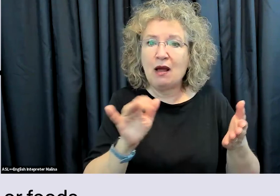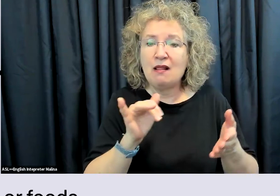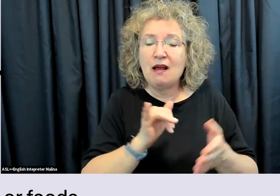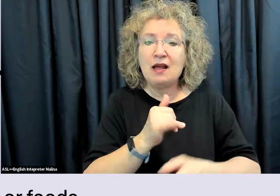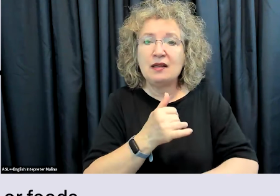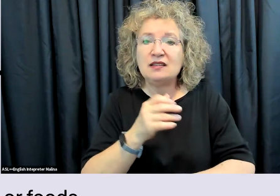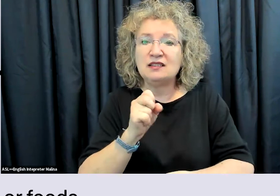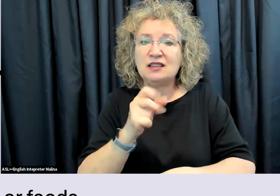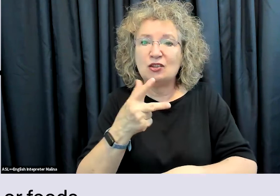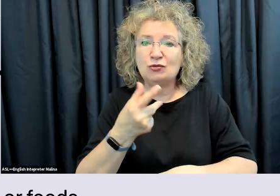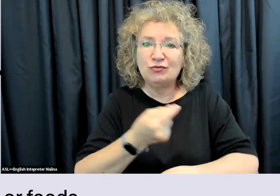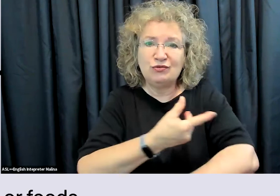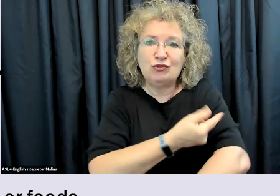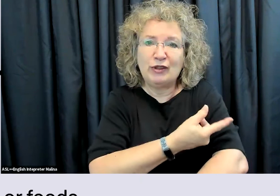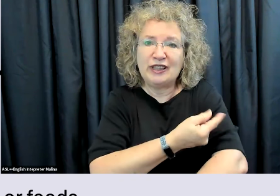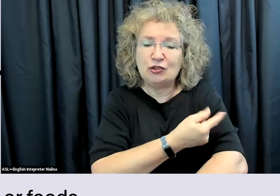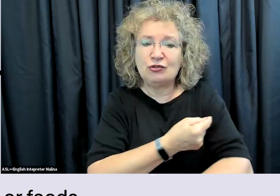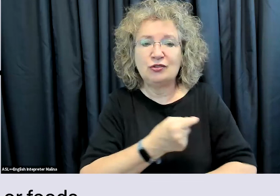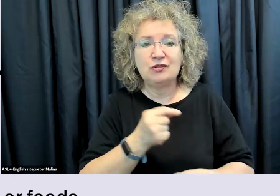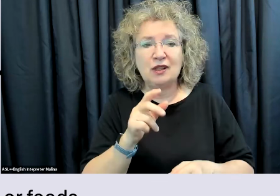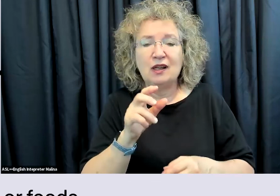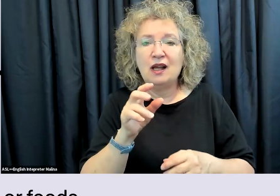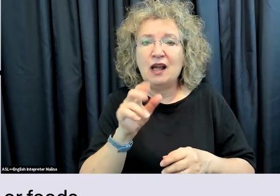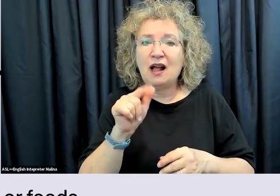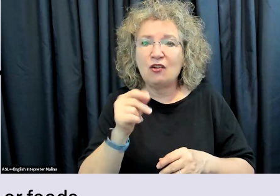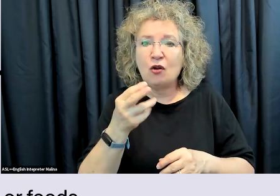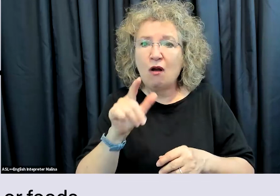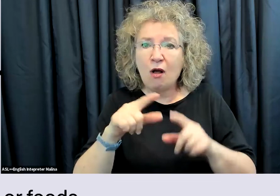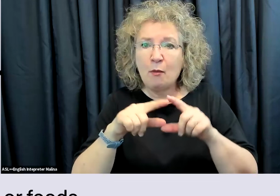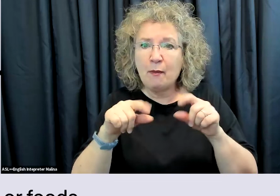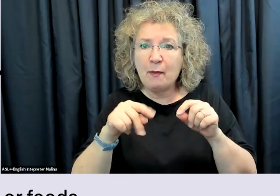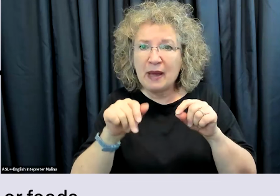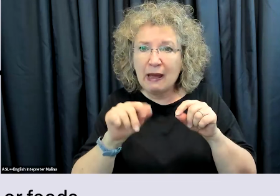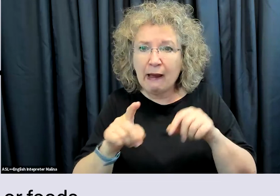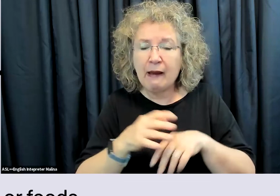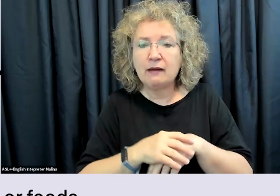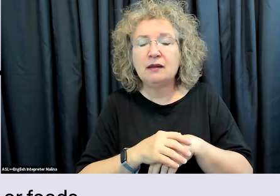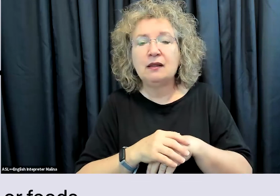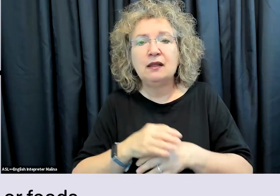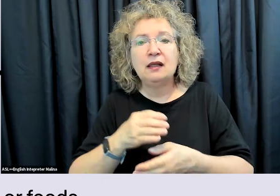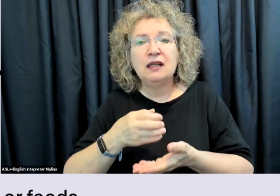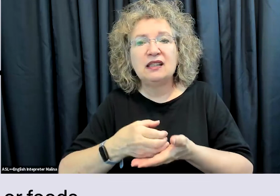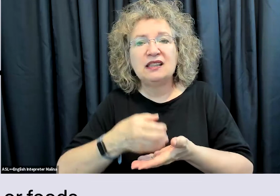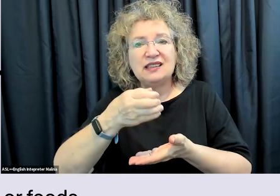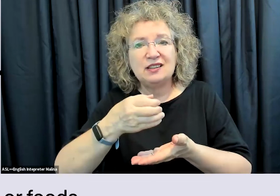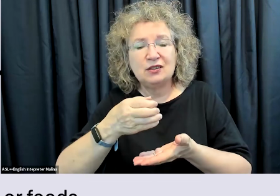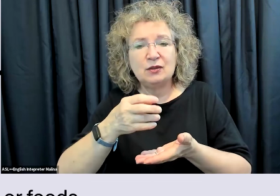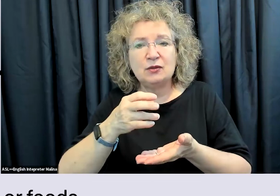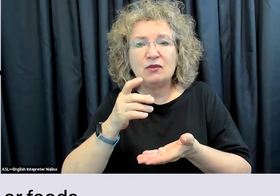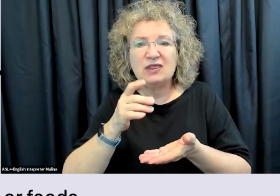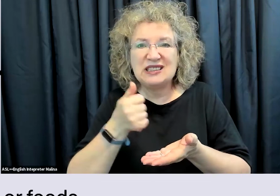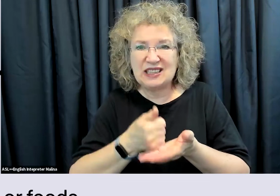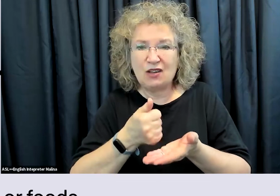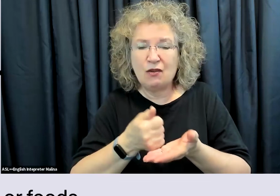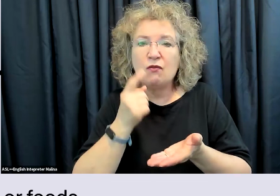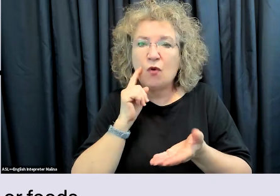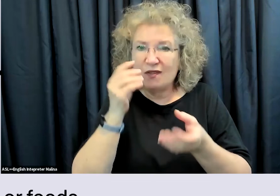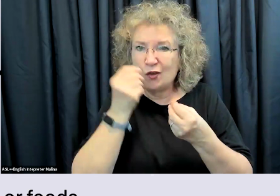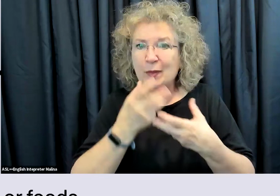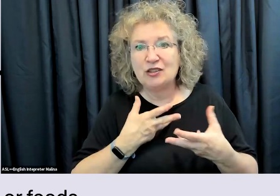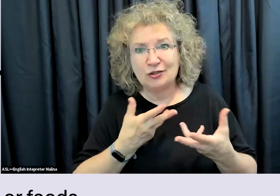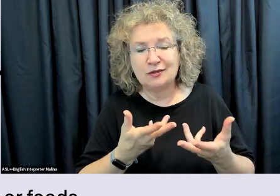pads, pill containers for organization, not for storage, and then coolers and ice packs for temperature-sensitive